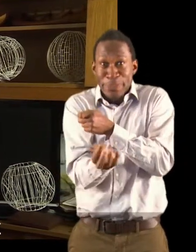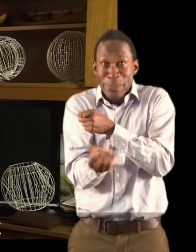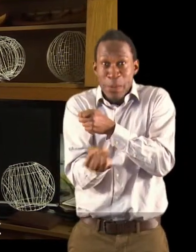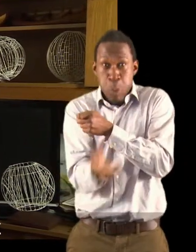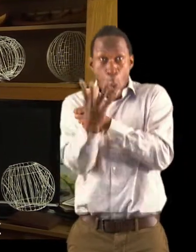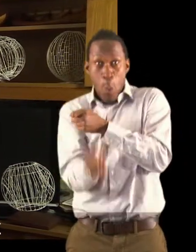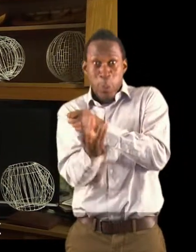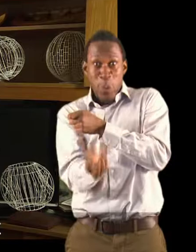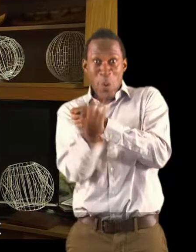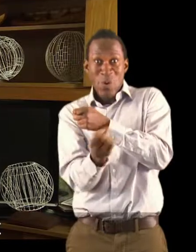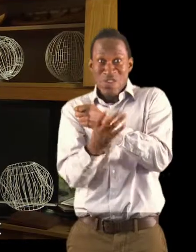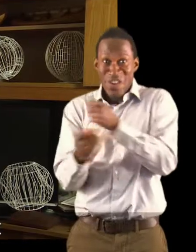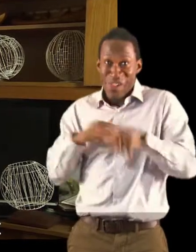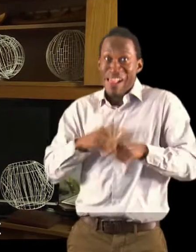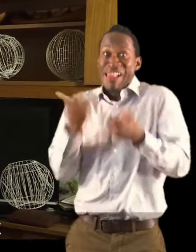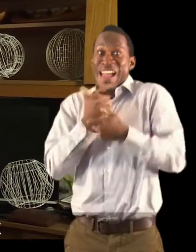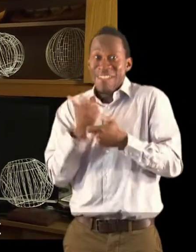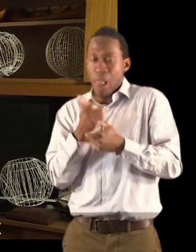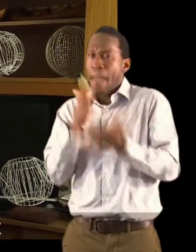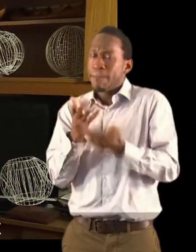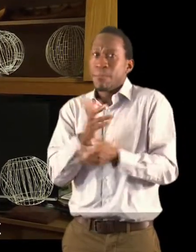set the paper alight,